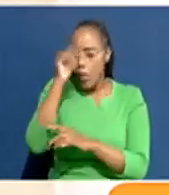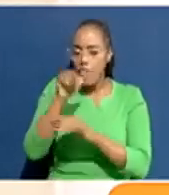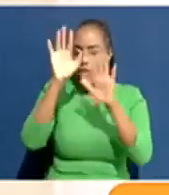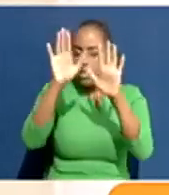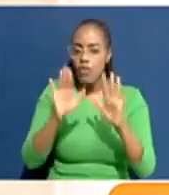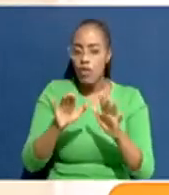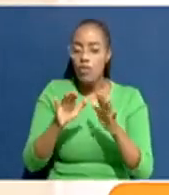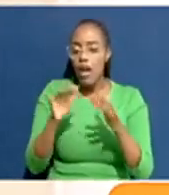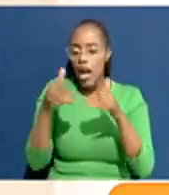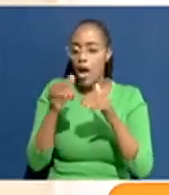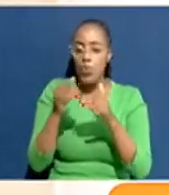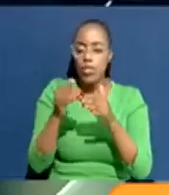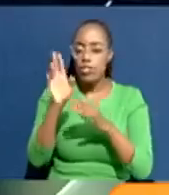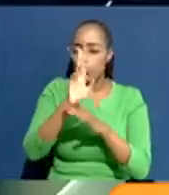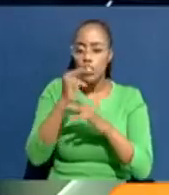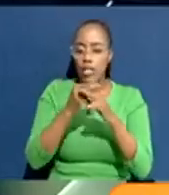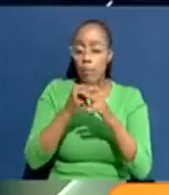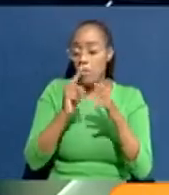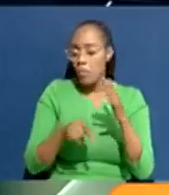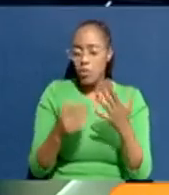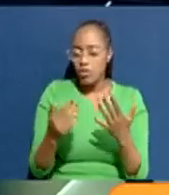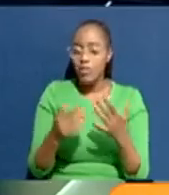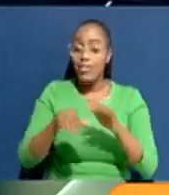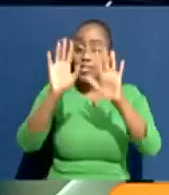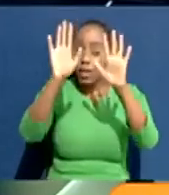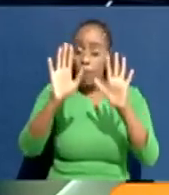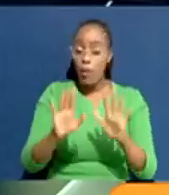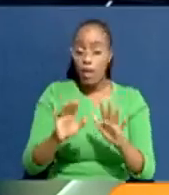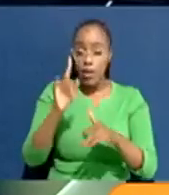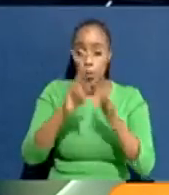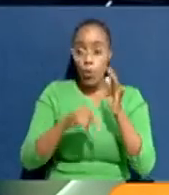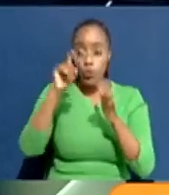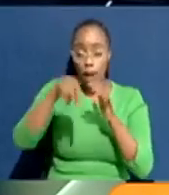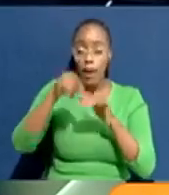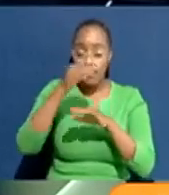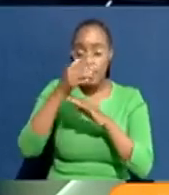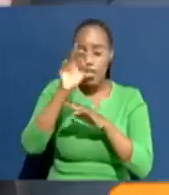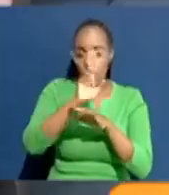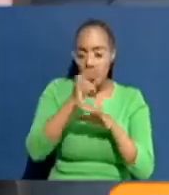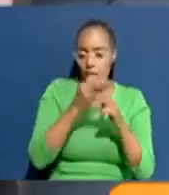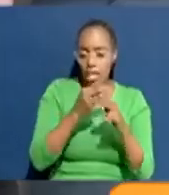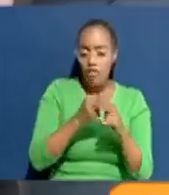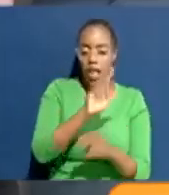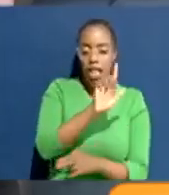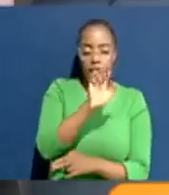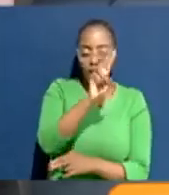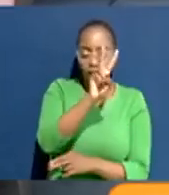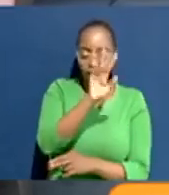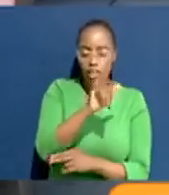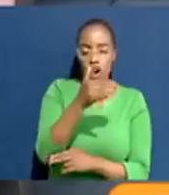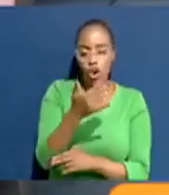matter what we call it? I think it matters what we call it, because first of all, if it's a tax or it's a